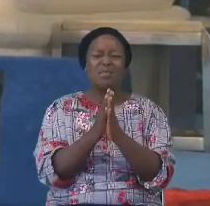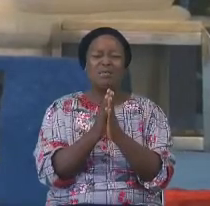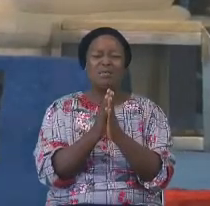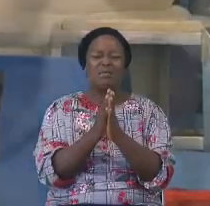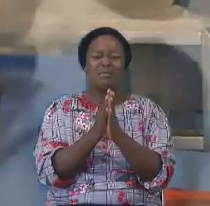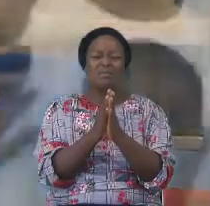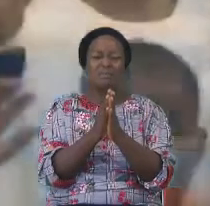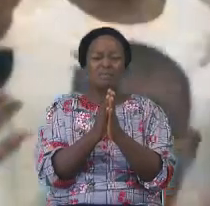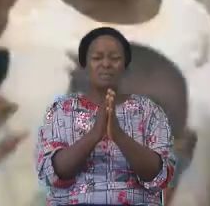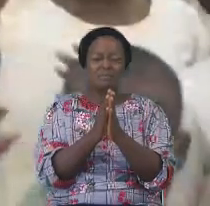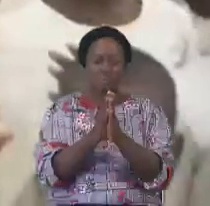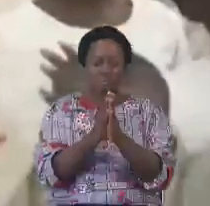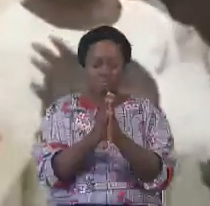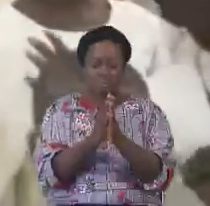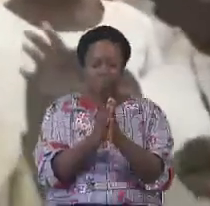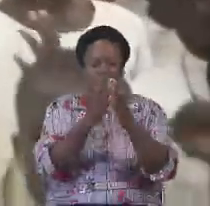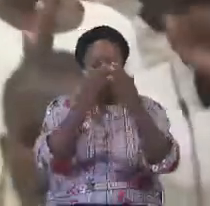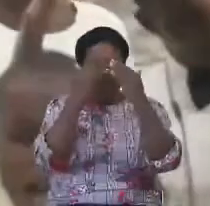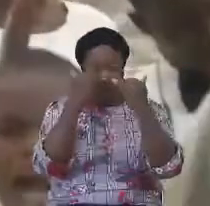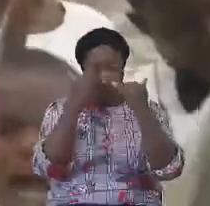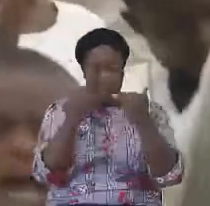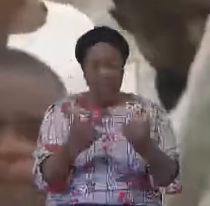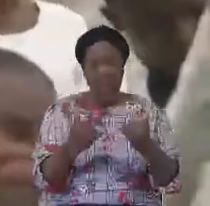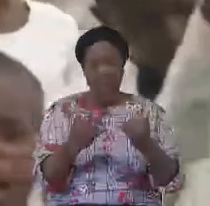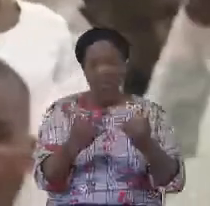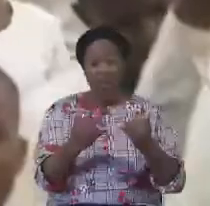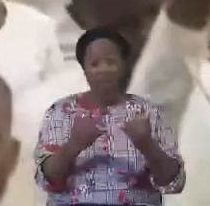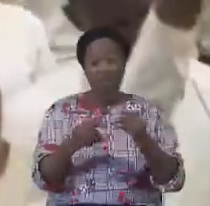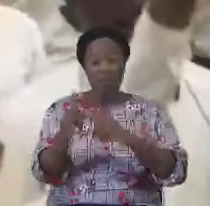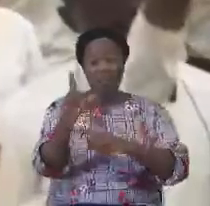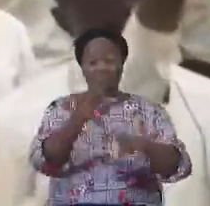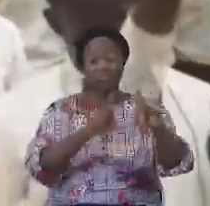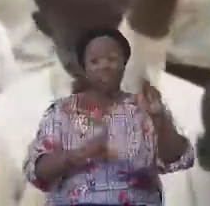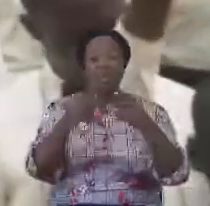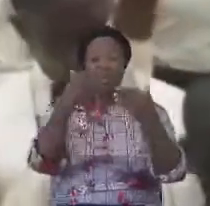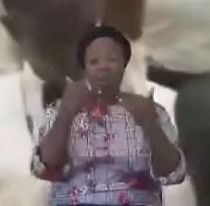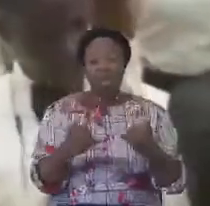Jesus' name we pray.